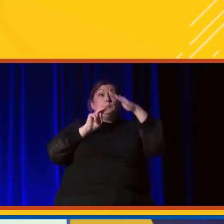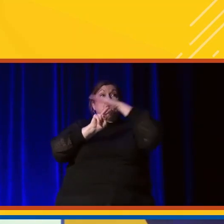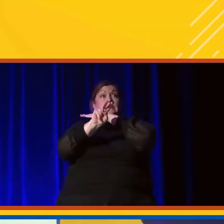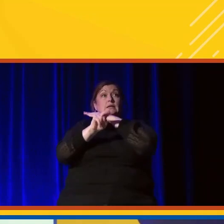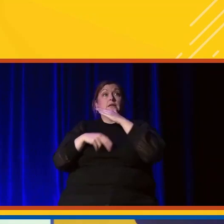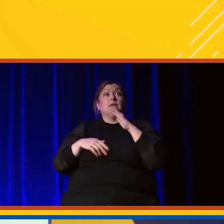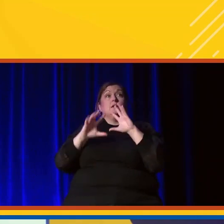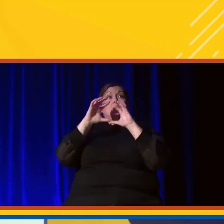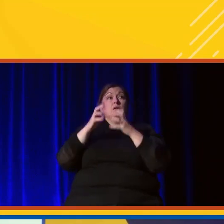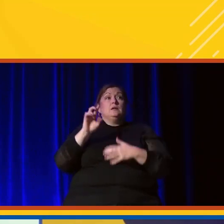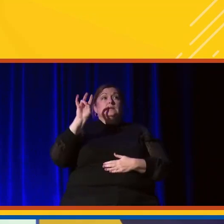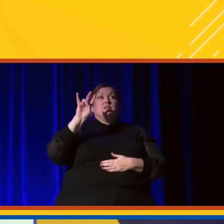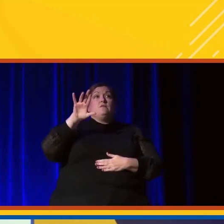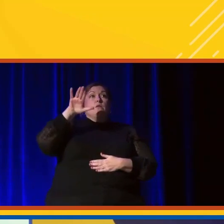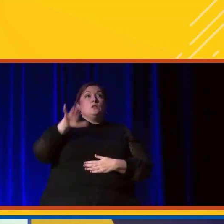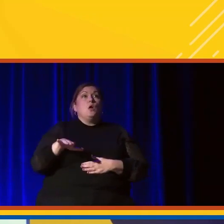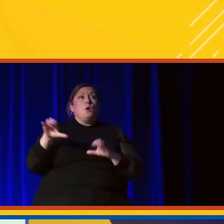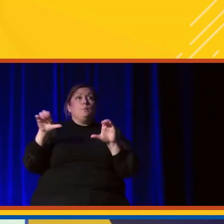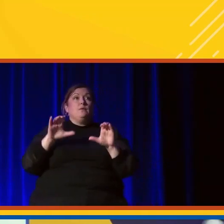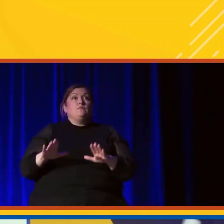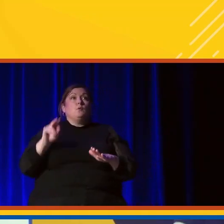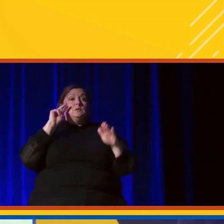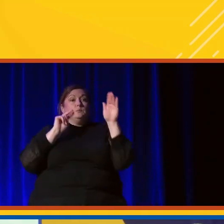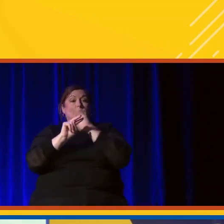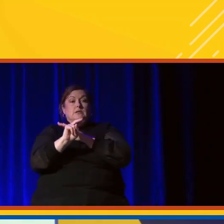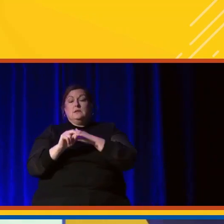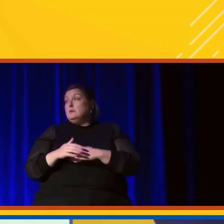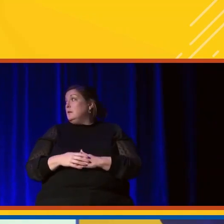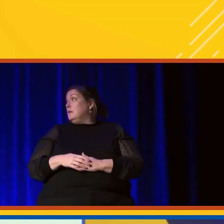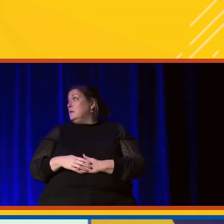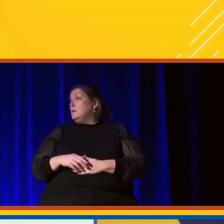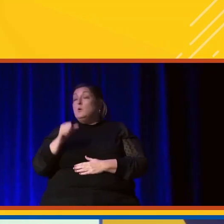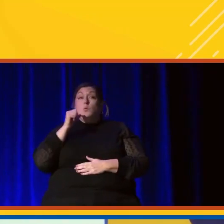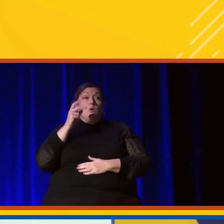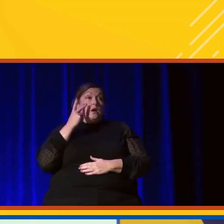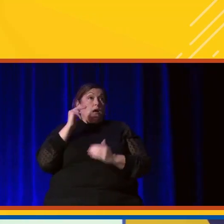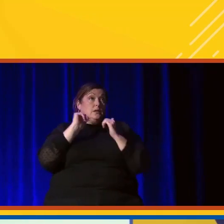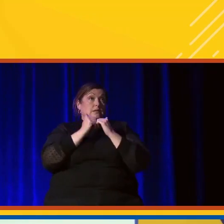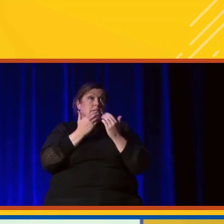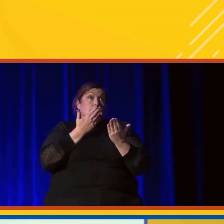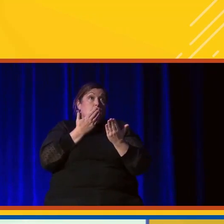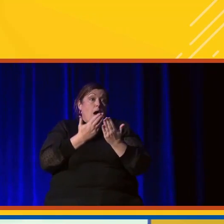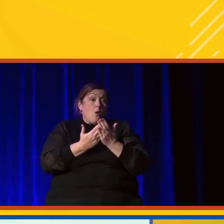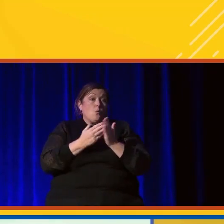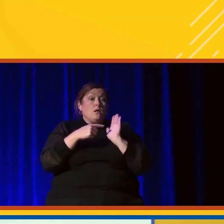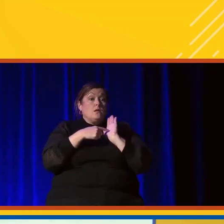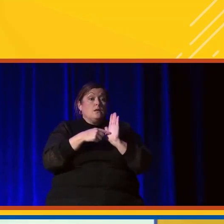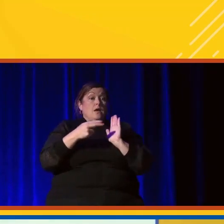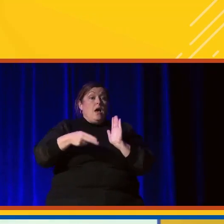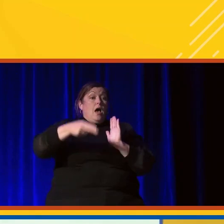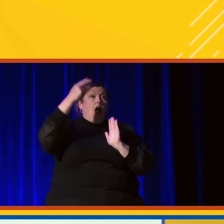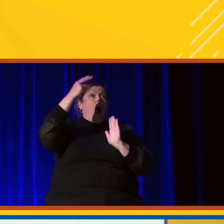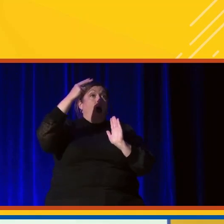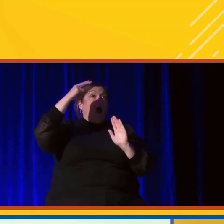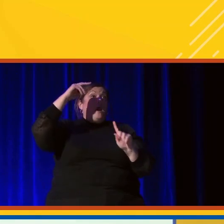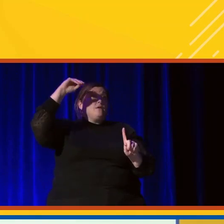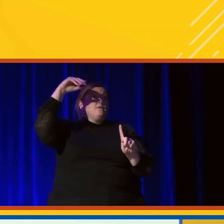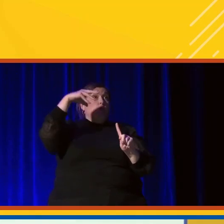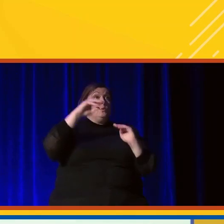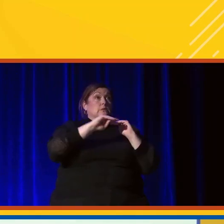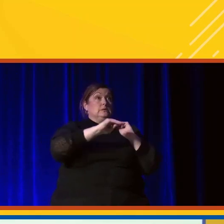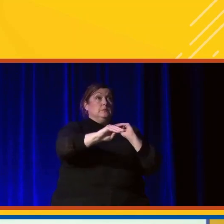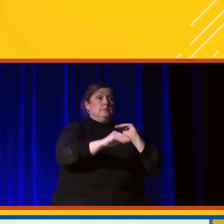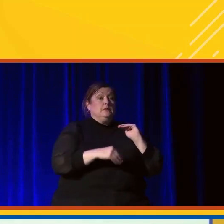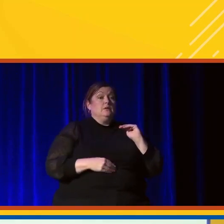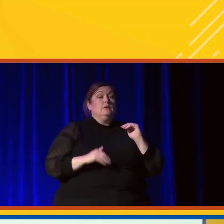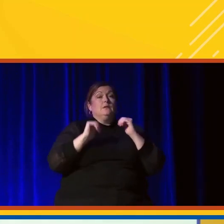here is a batch of 7 low performers that are predicted. We're not just going to see how well the model can predict the high photostability, we're going to see how well the